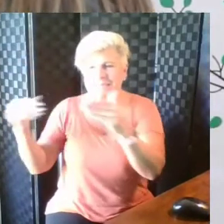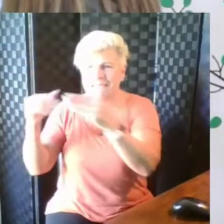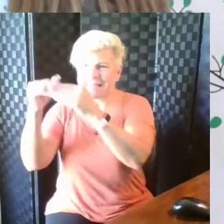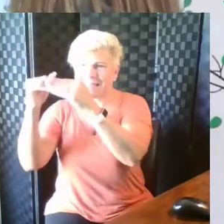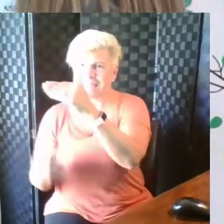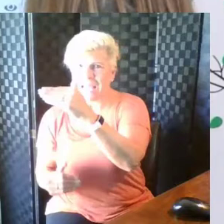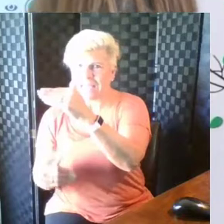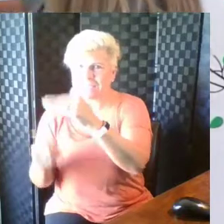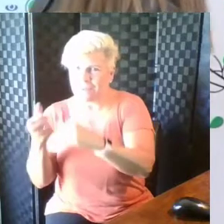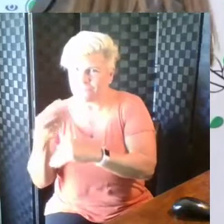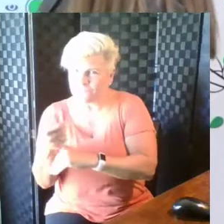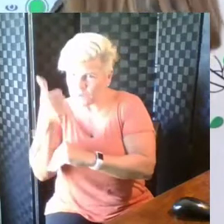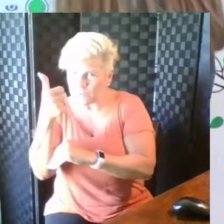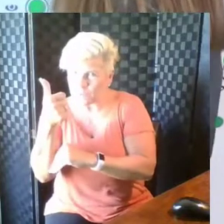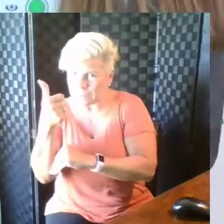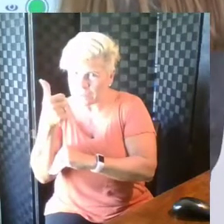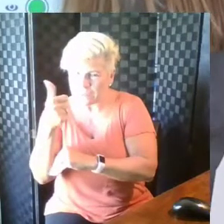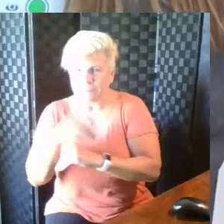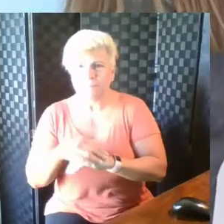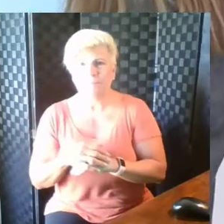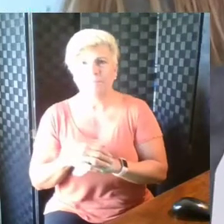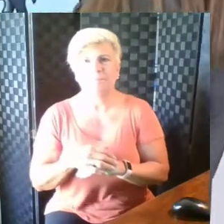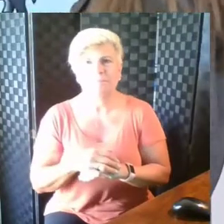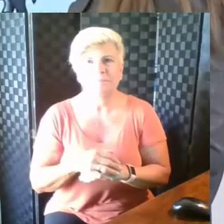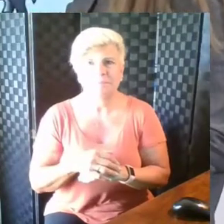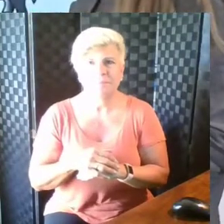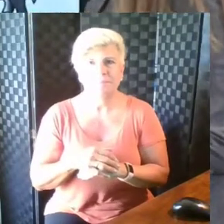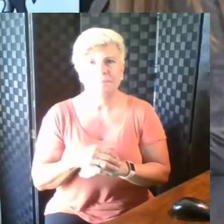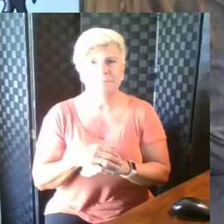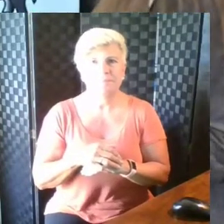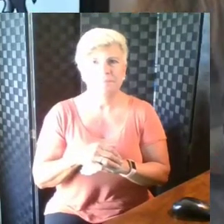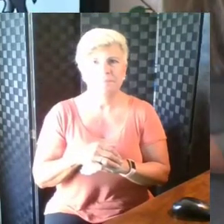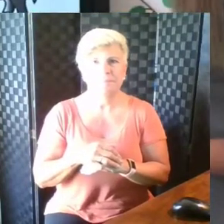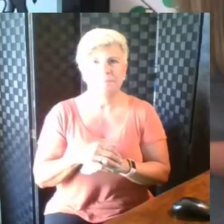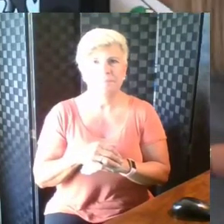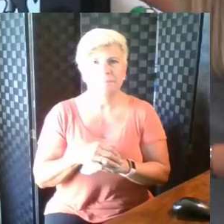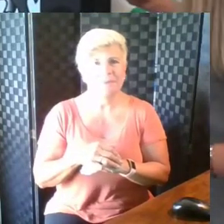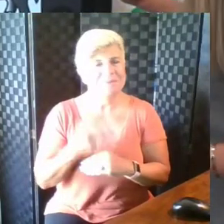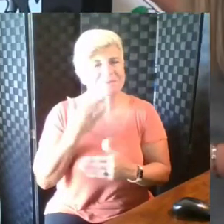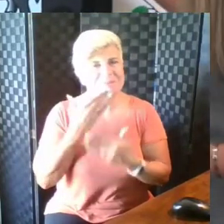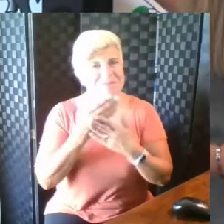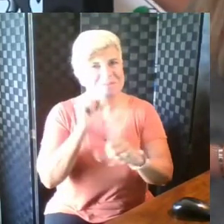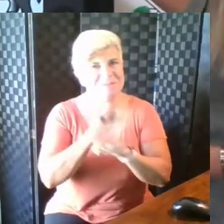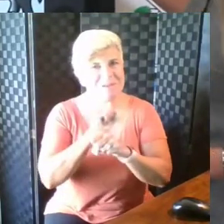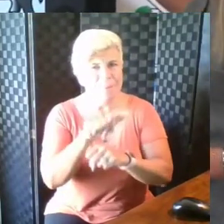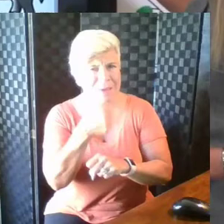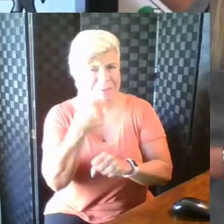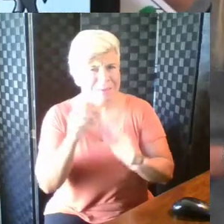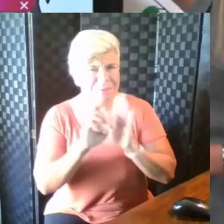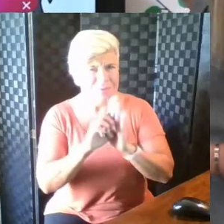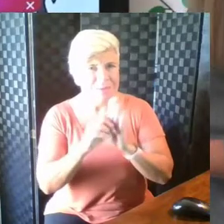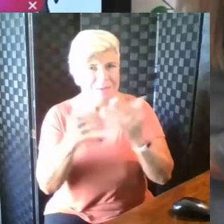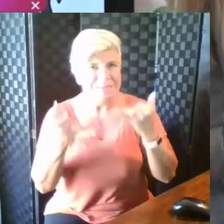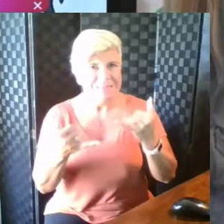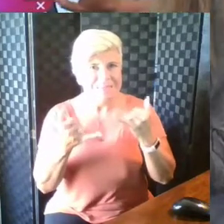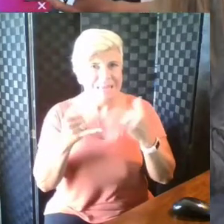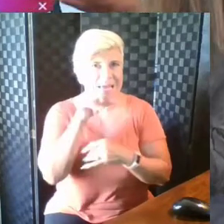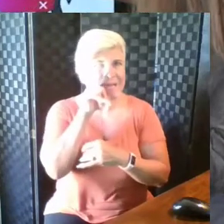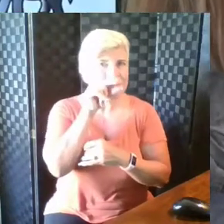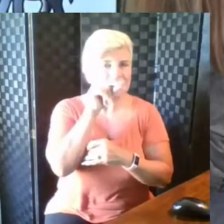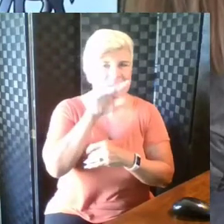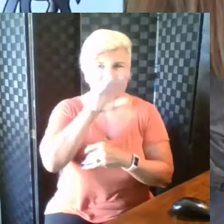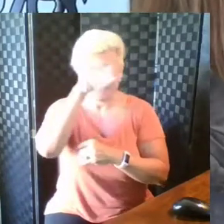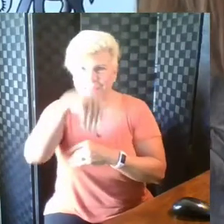zebras. All right. You're doing great. Let's look at another example. This time we have some parrots